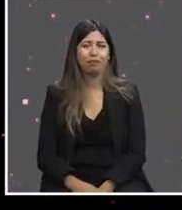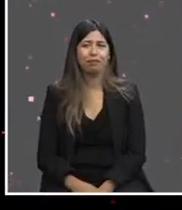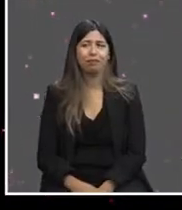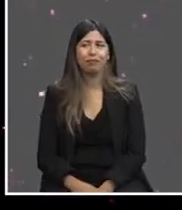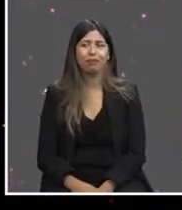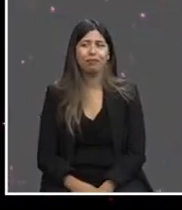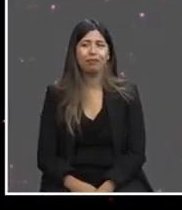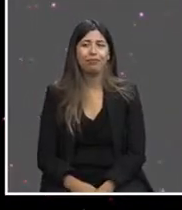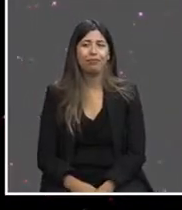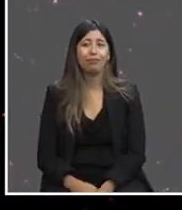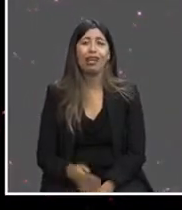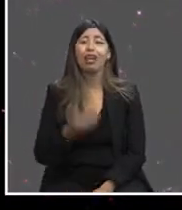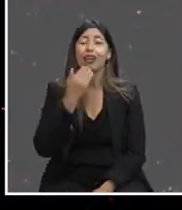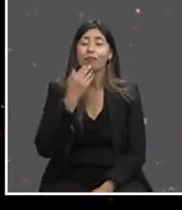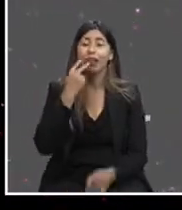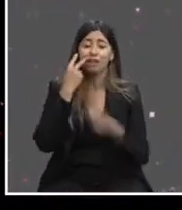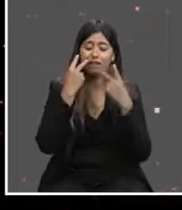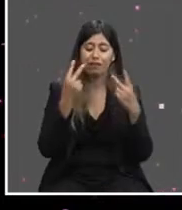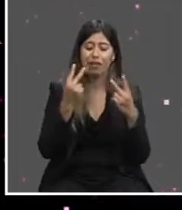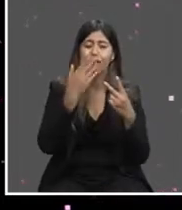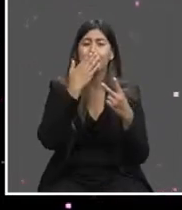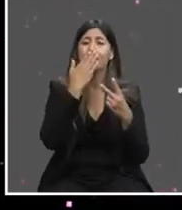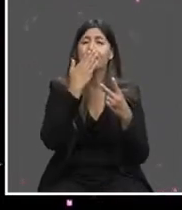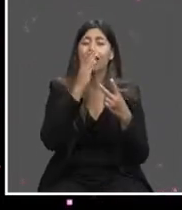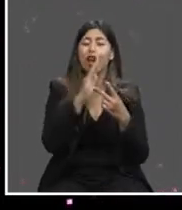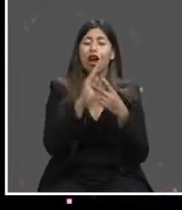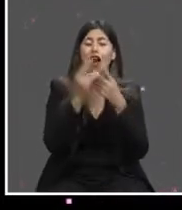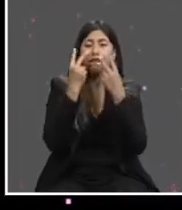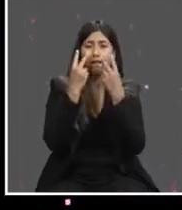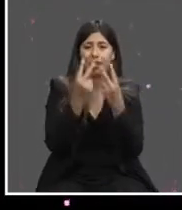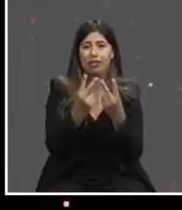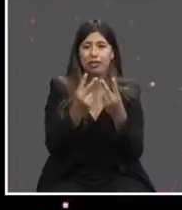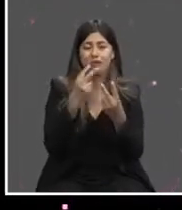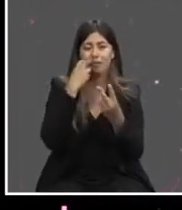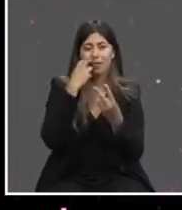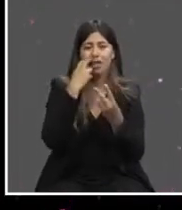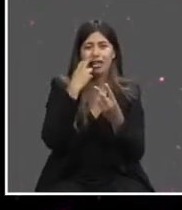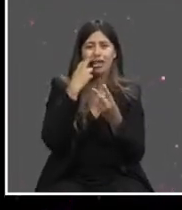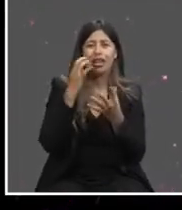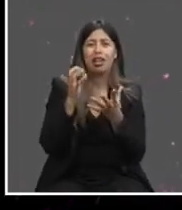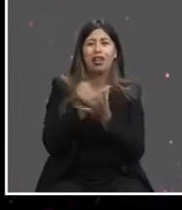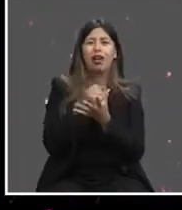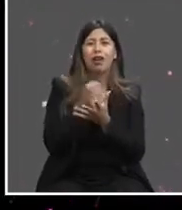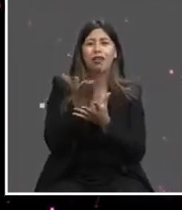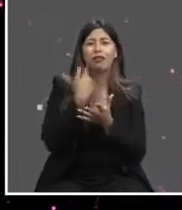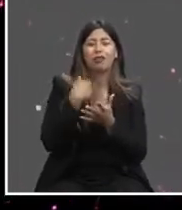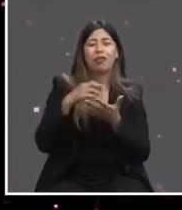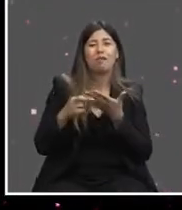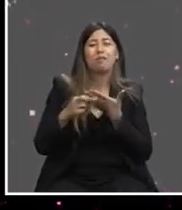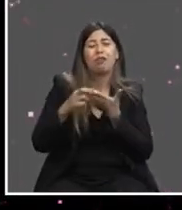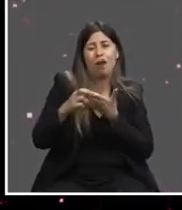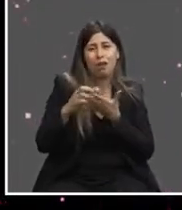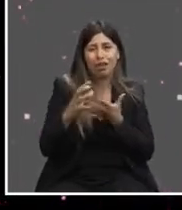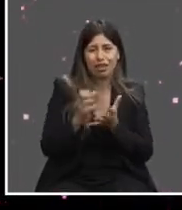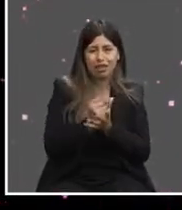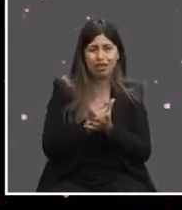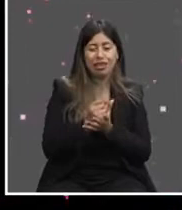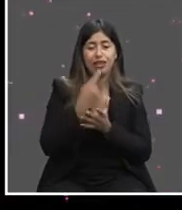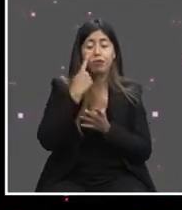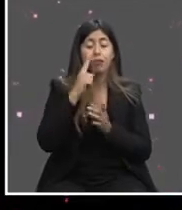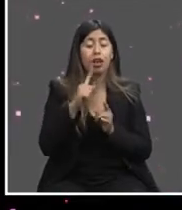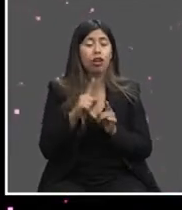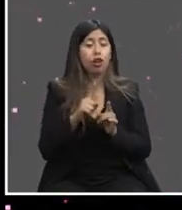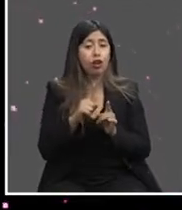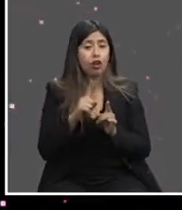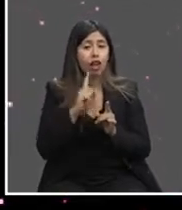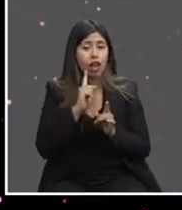best realization of our potential. But to maximize our chance of success, we need first to get ourselves to safety, to